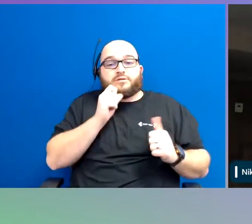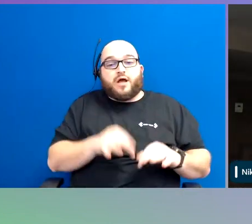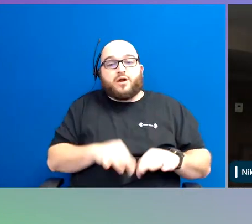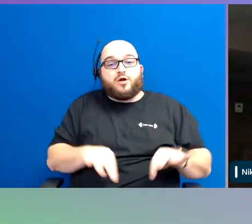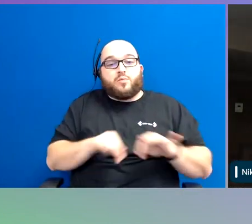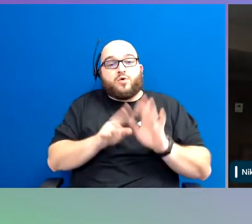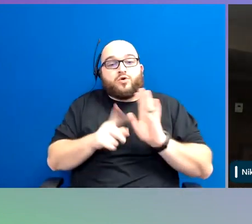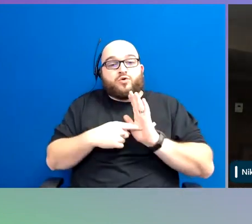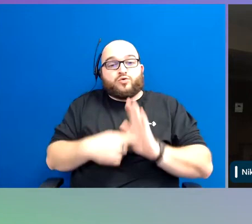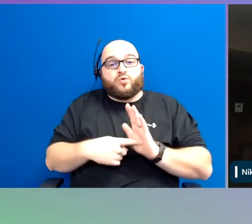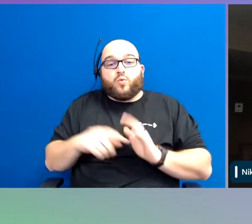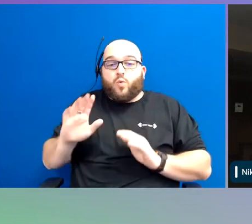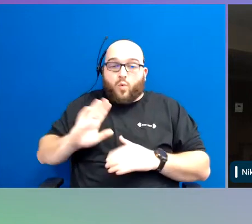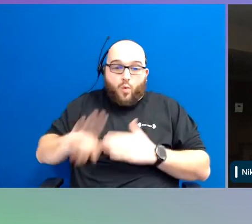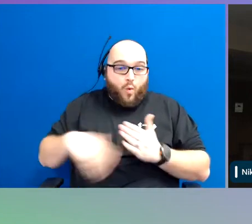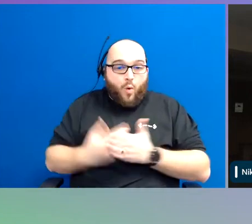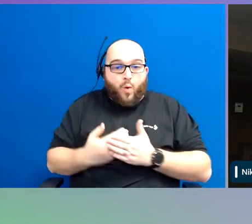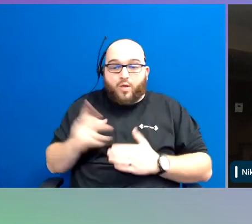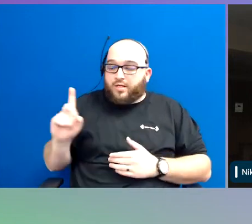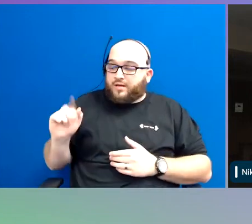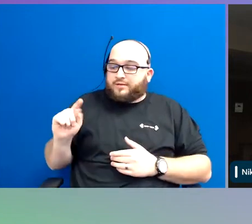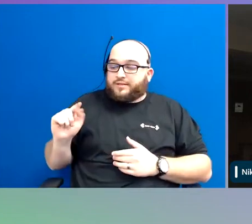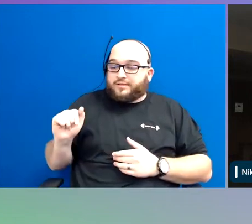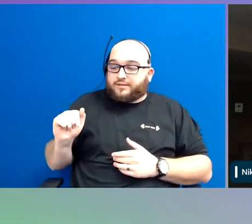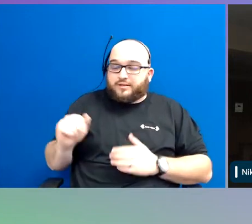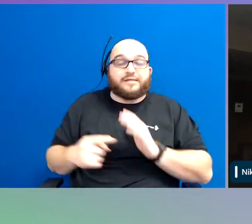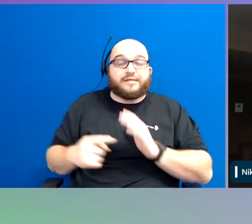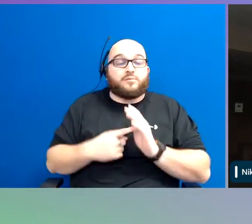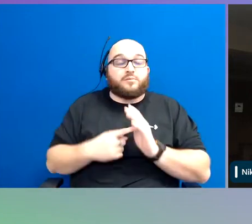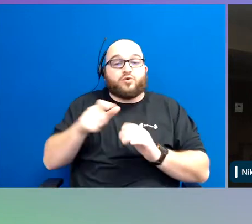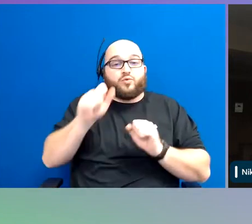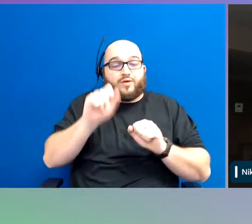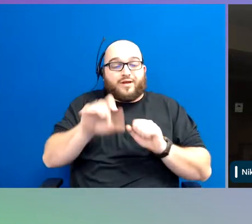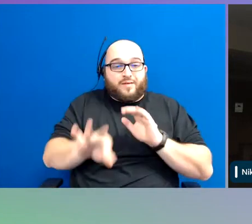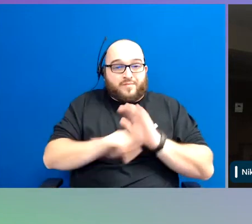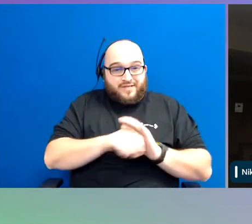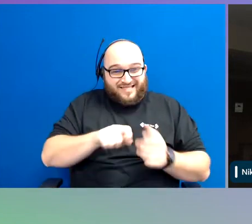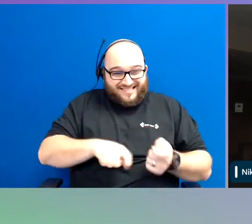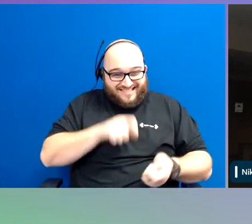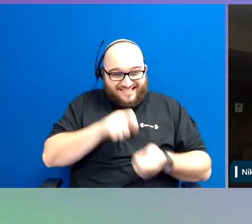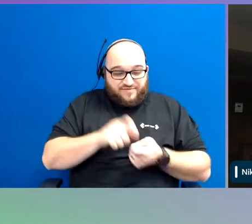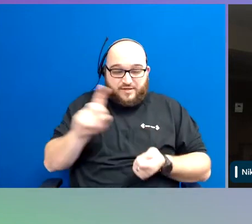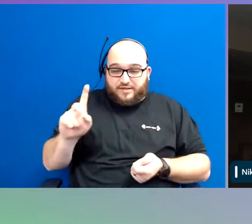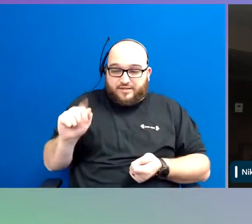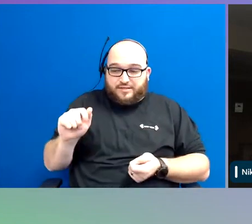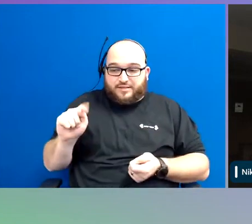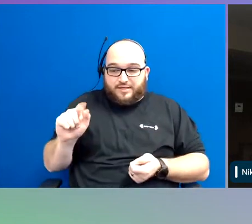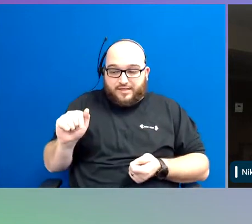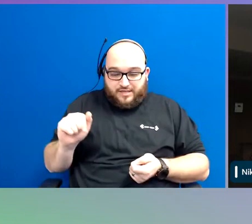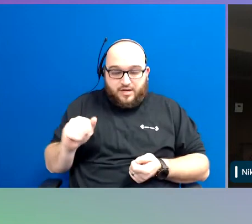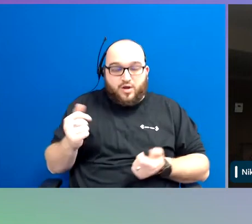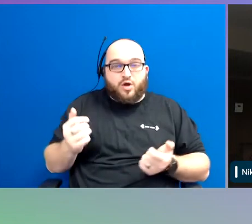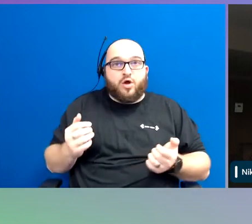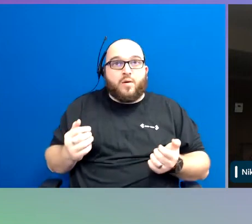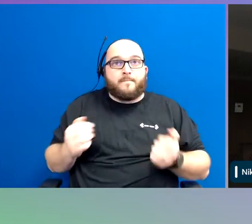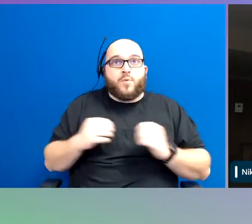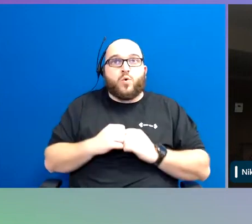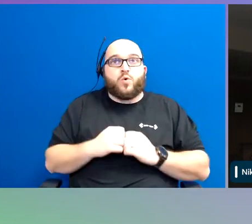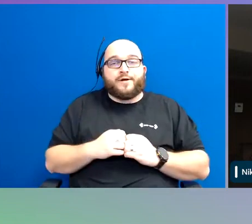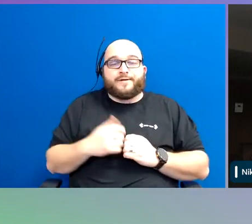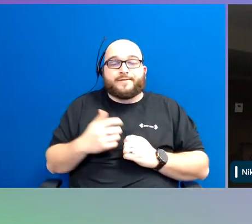all data. Sometimes you can choose certain pieces of data that are a little bit more